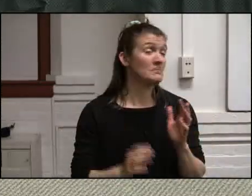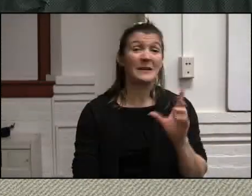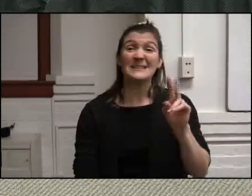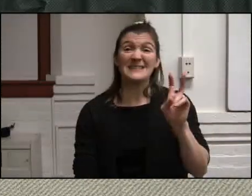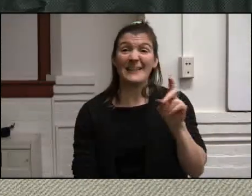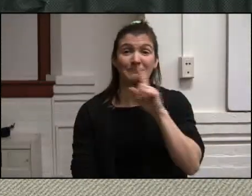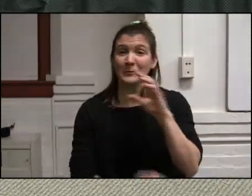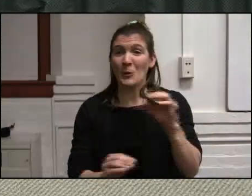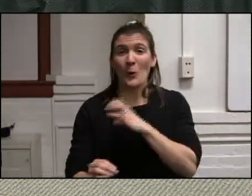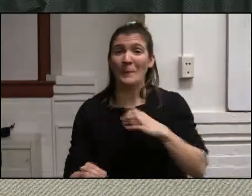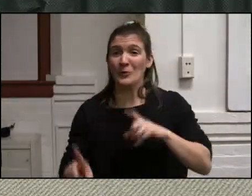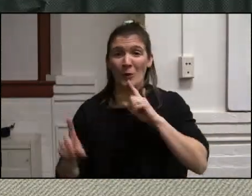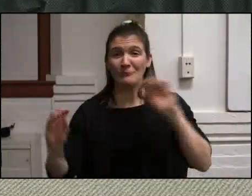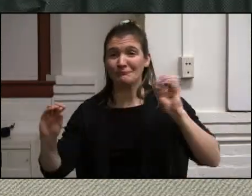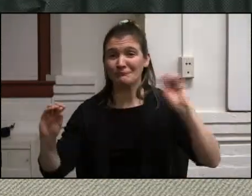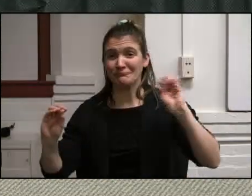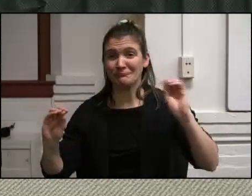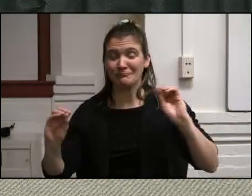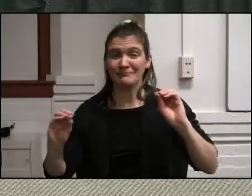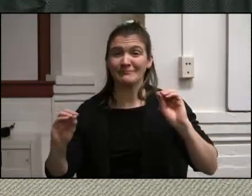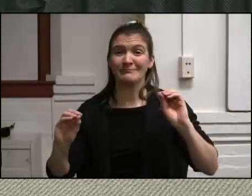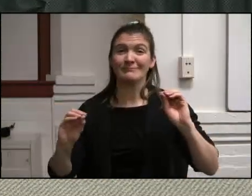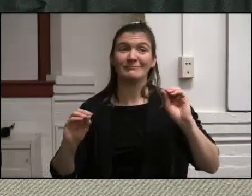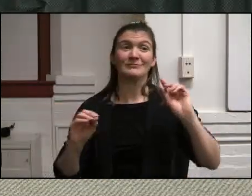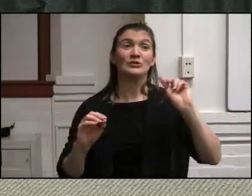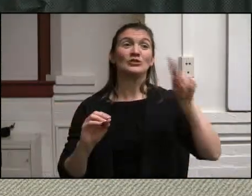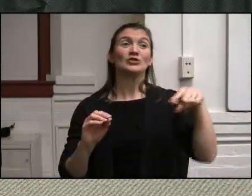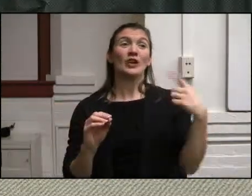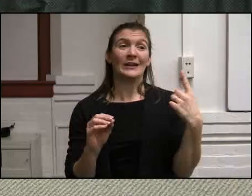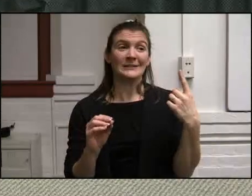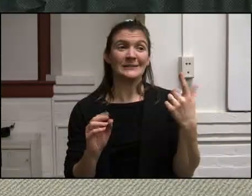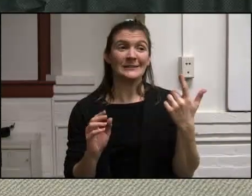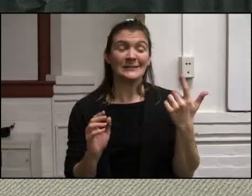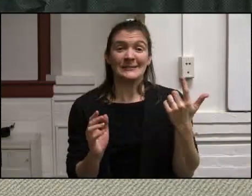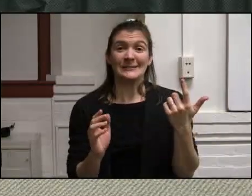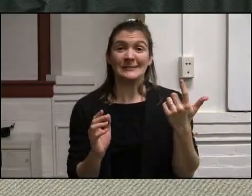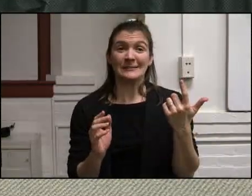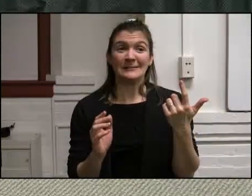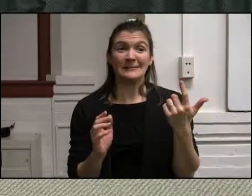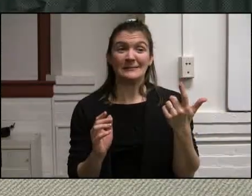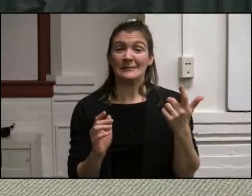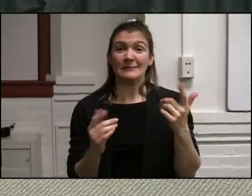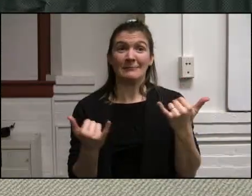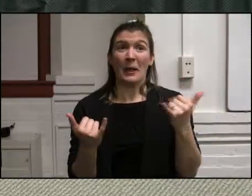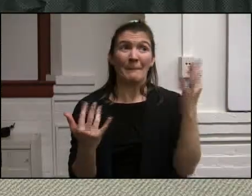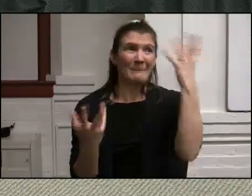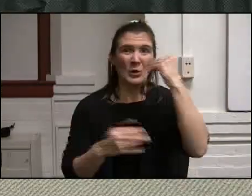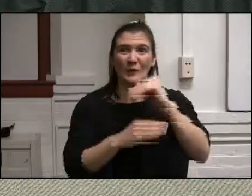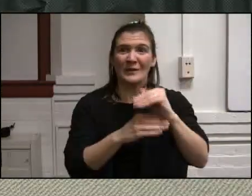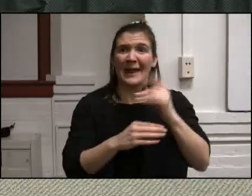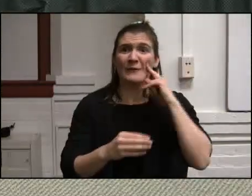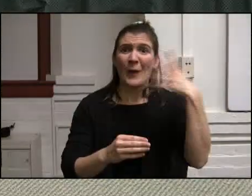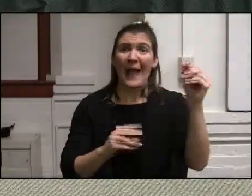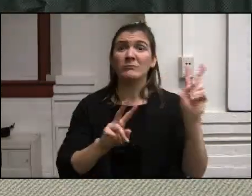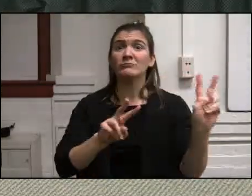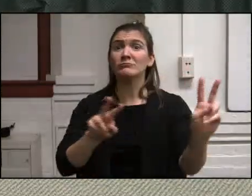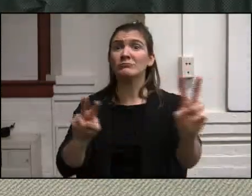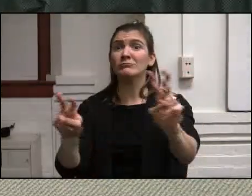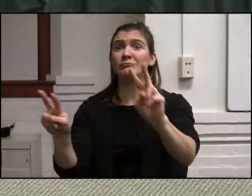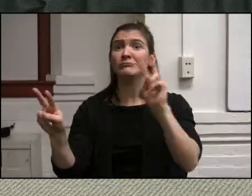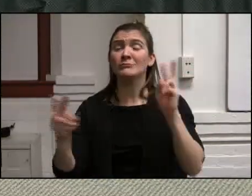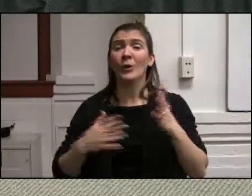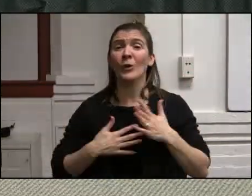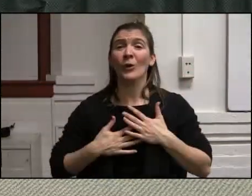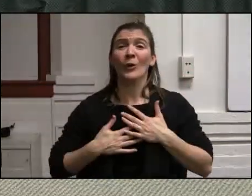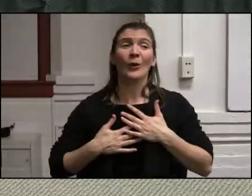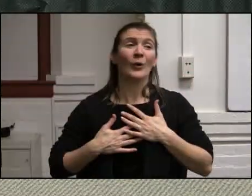No committee report. I did, on the way in, notice it's a really beautiful night. And people, and I noticed